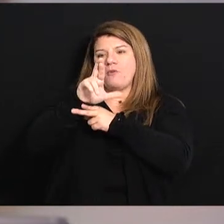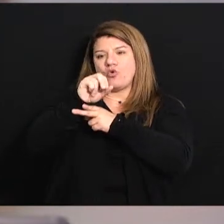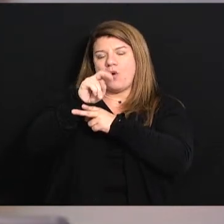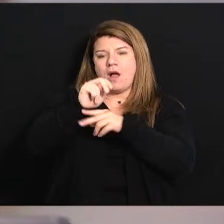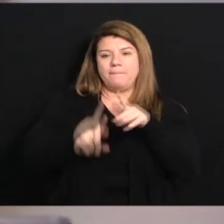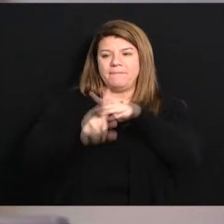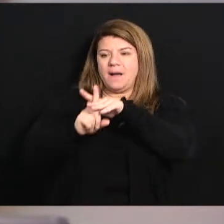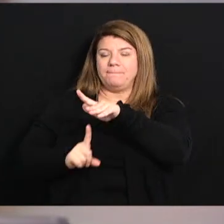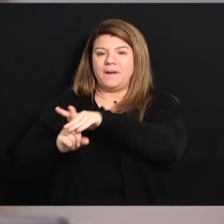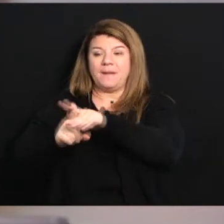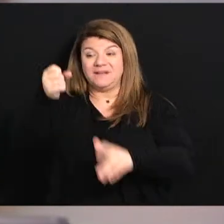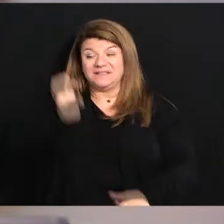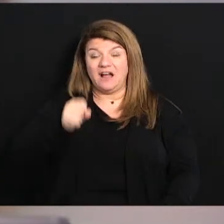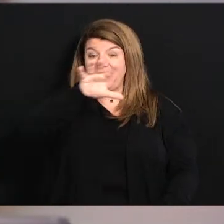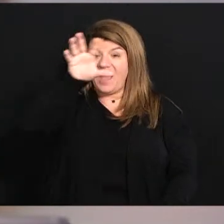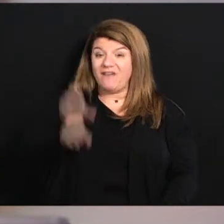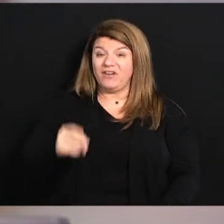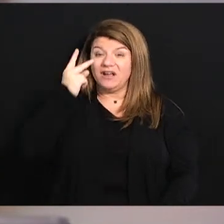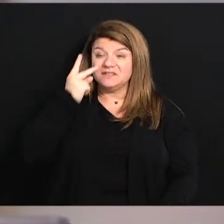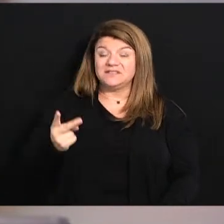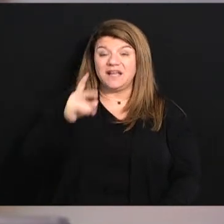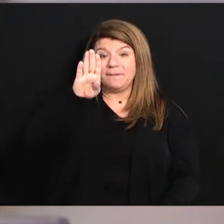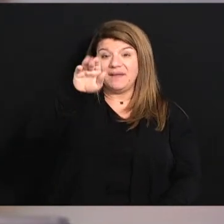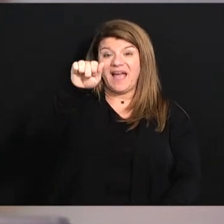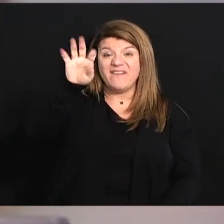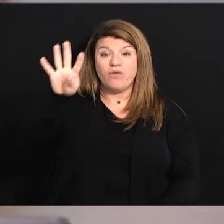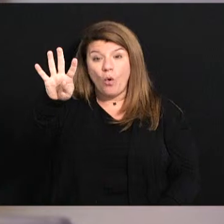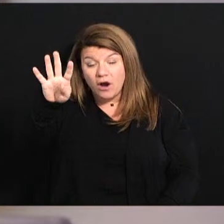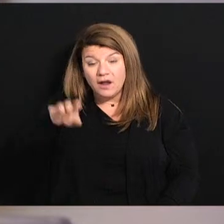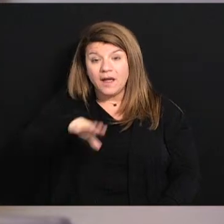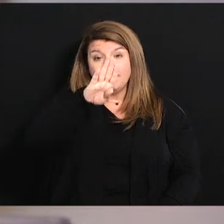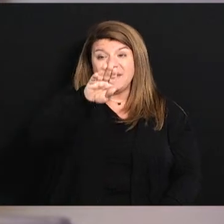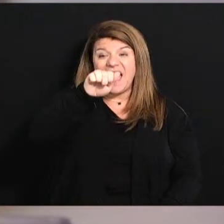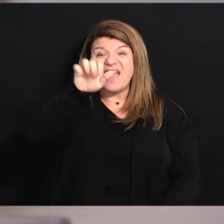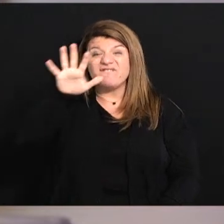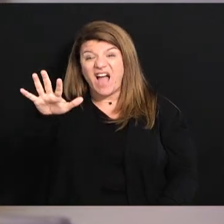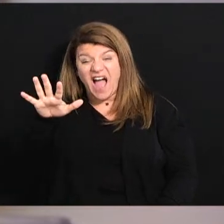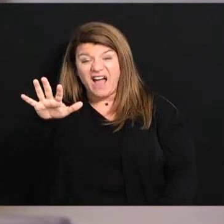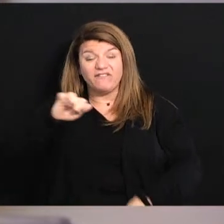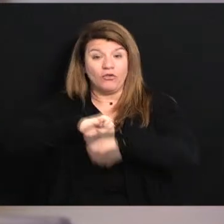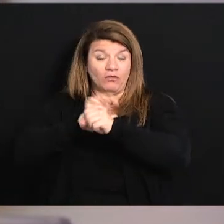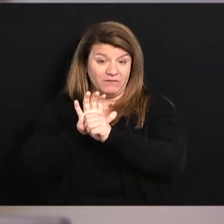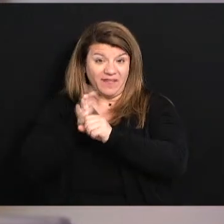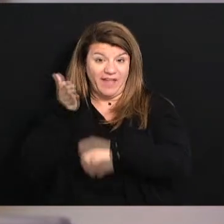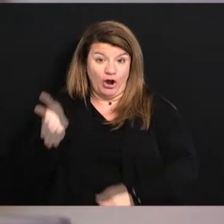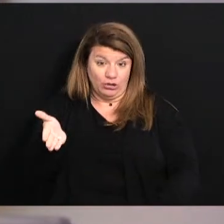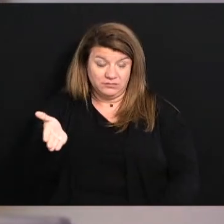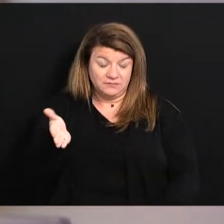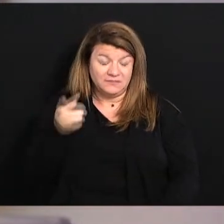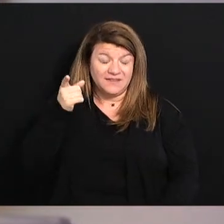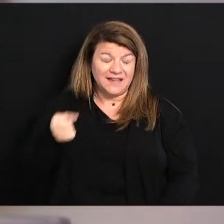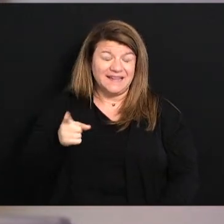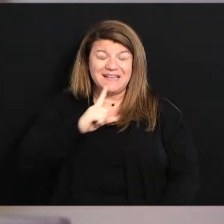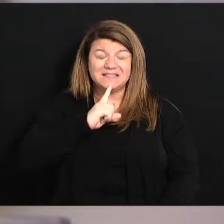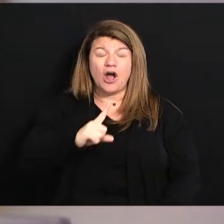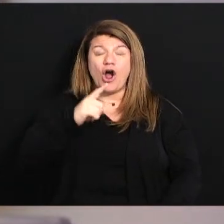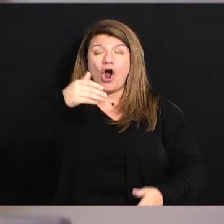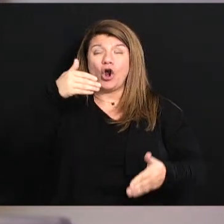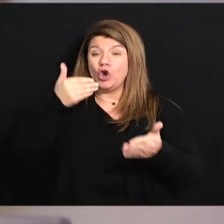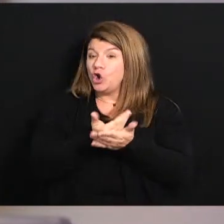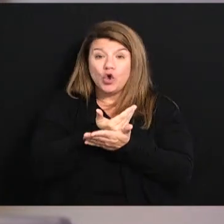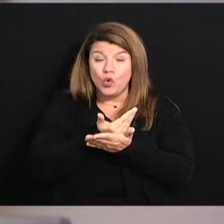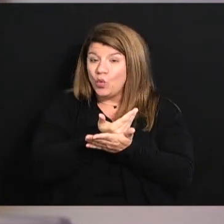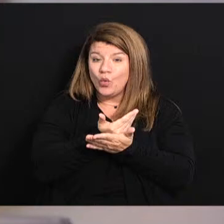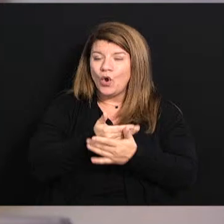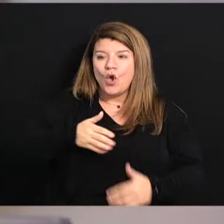South Africa is really seeing problems with the BA4 and the BA5 variants of Omicron. These are so new that we